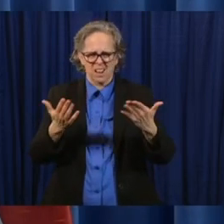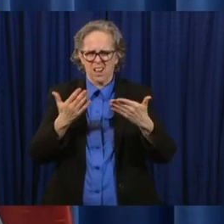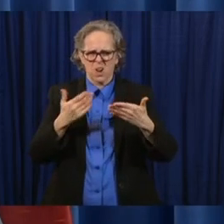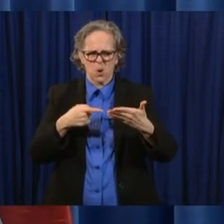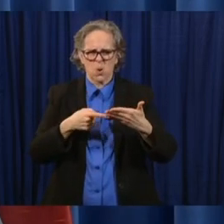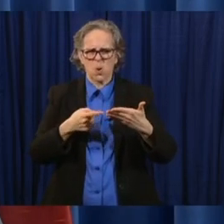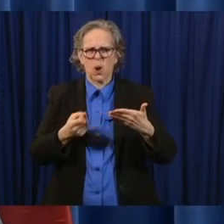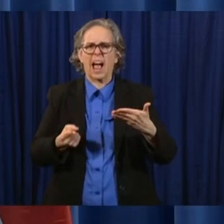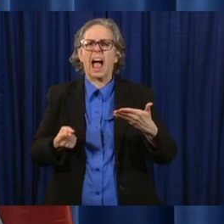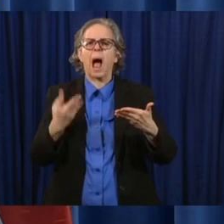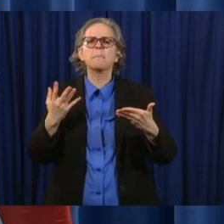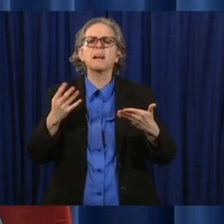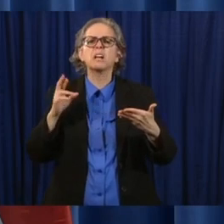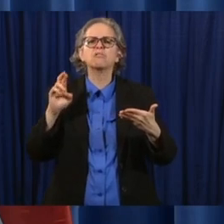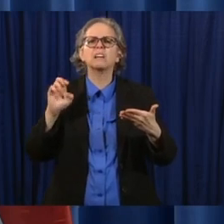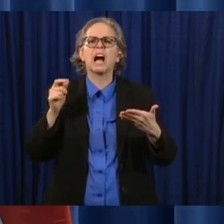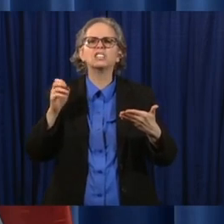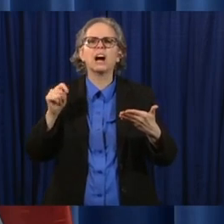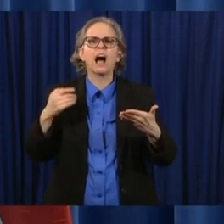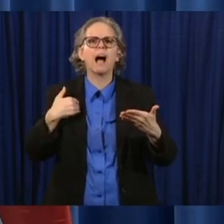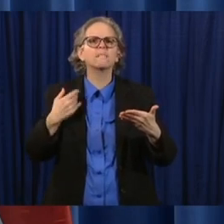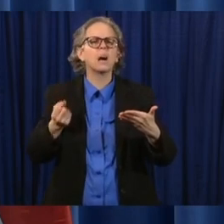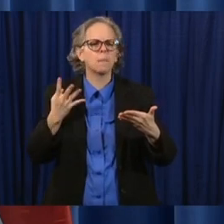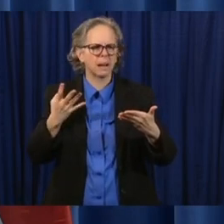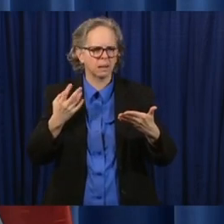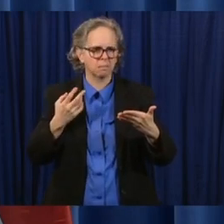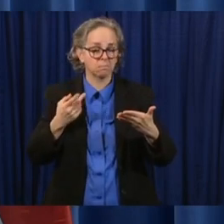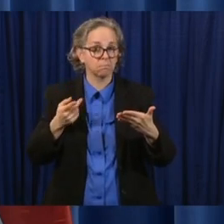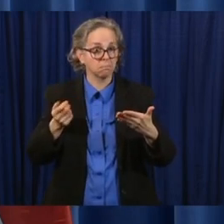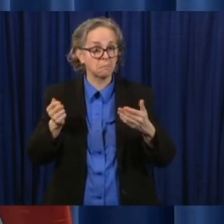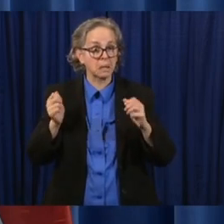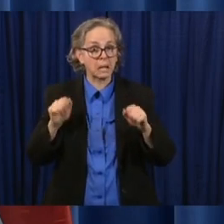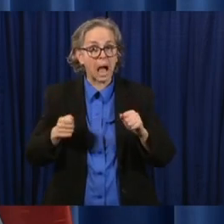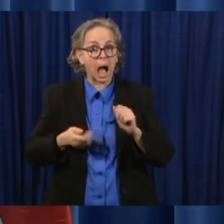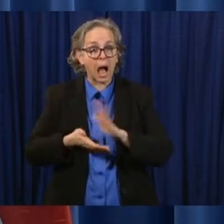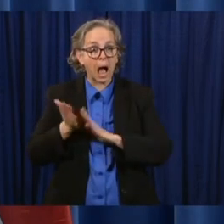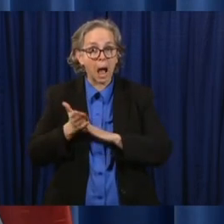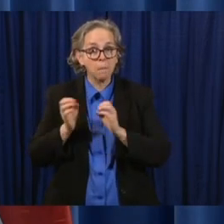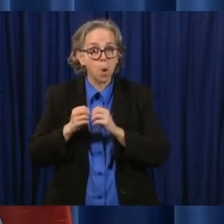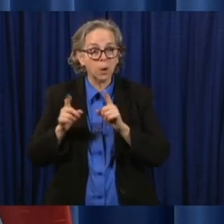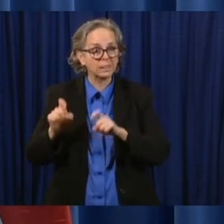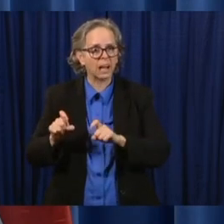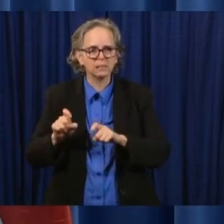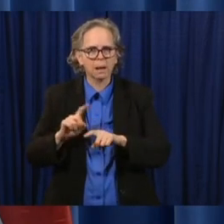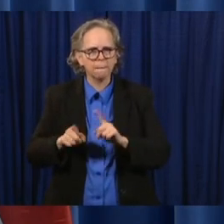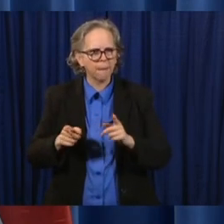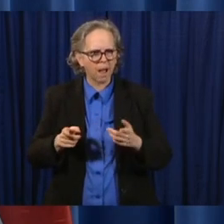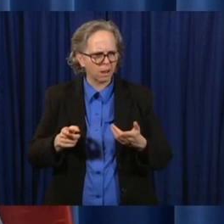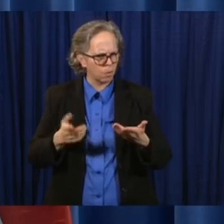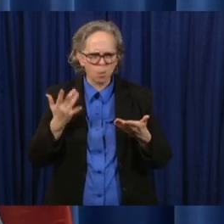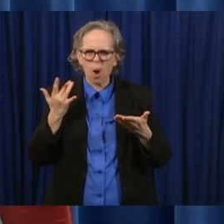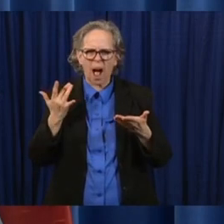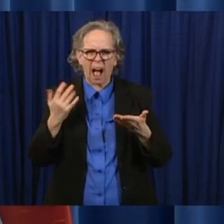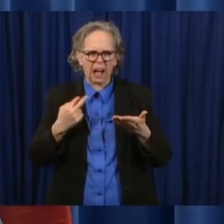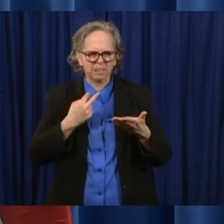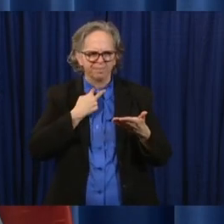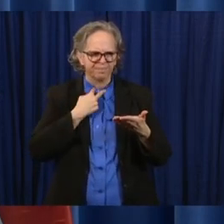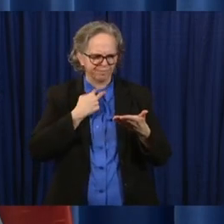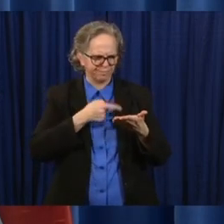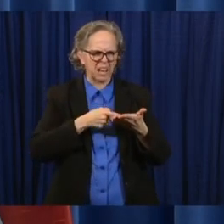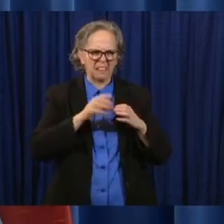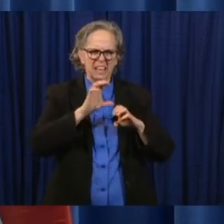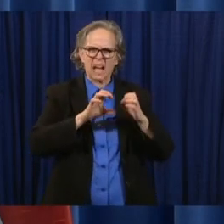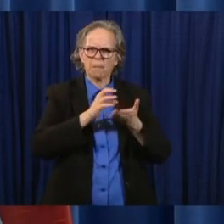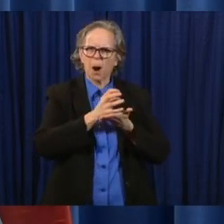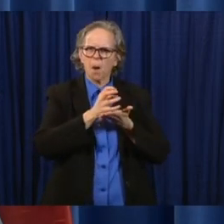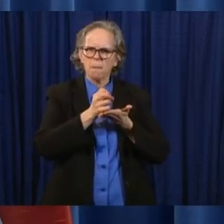actually running. And one of the reasons that the number that they're actually running is much lower than their full capacity is because they do not have